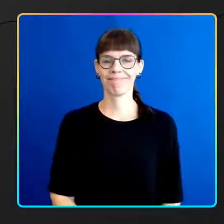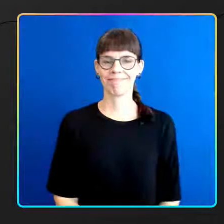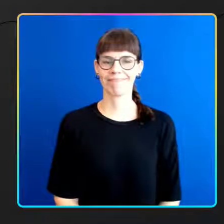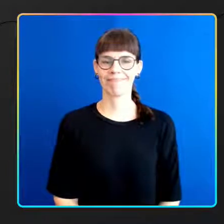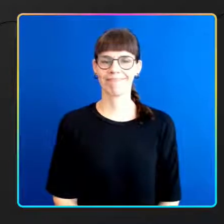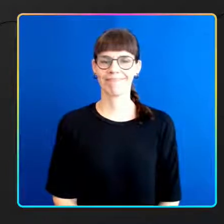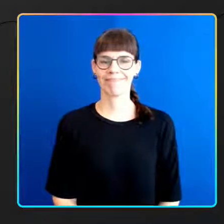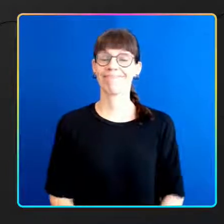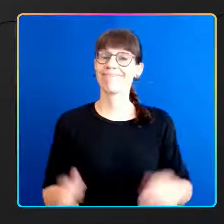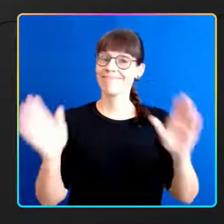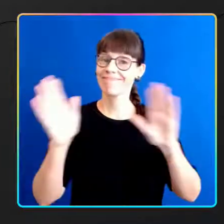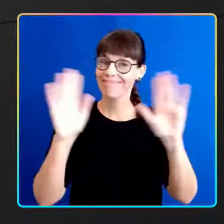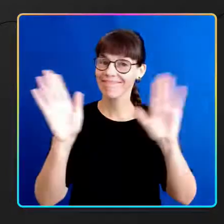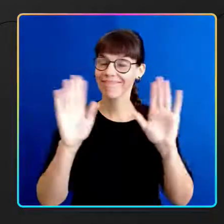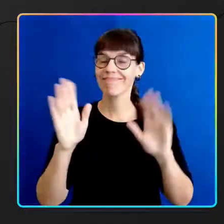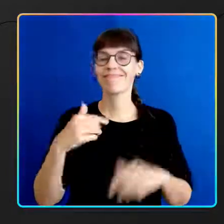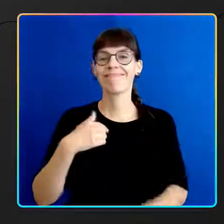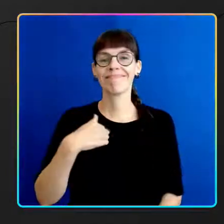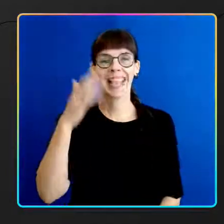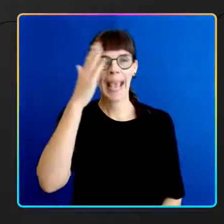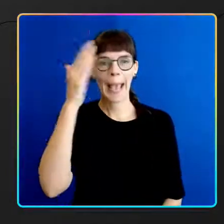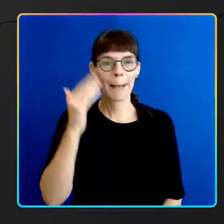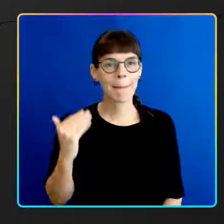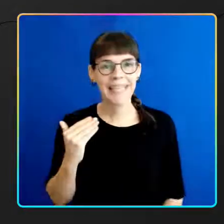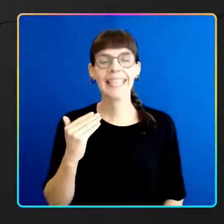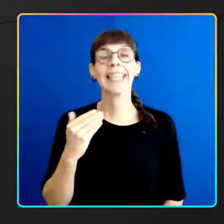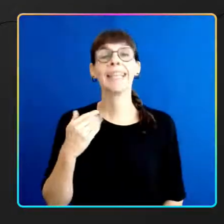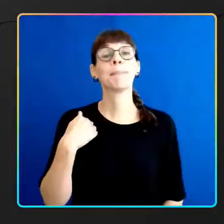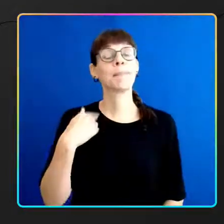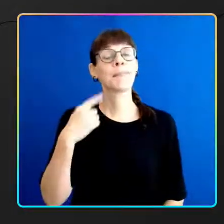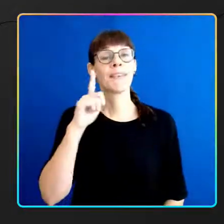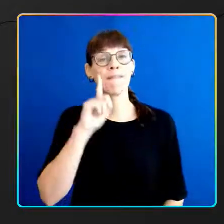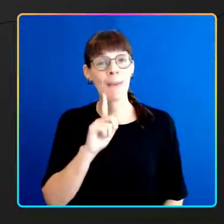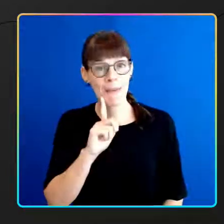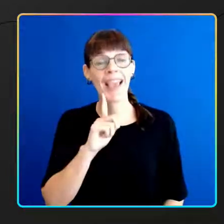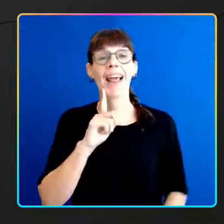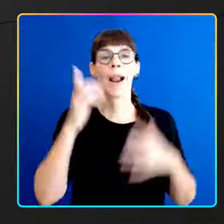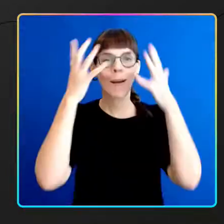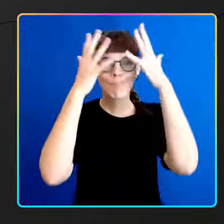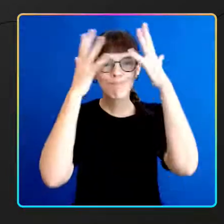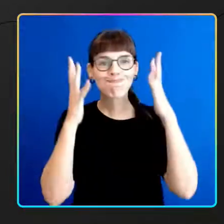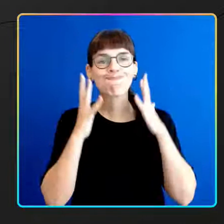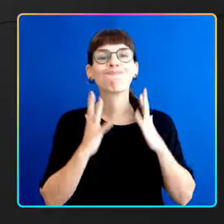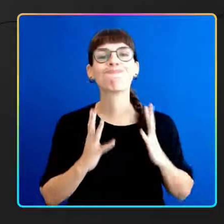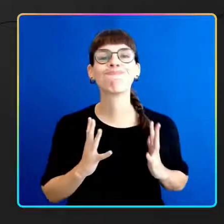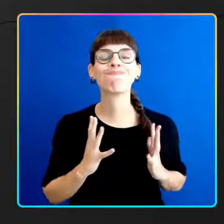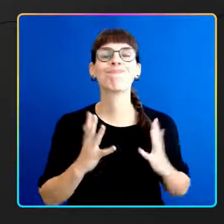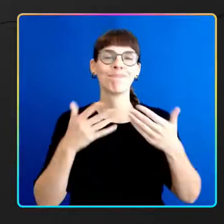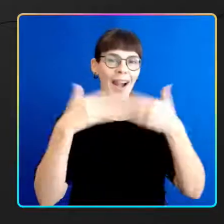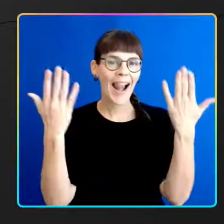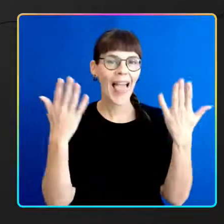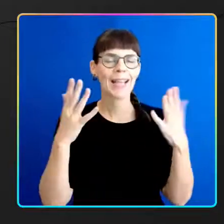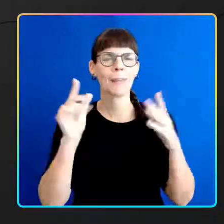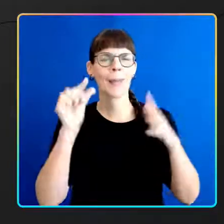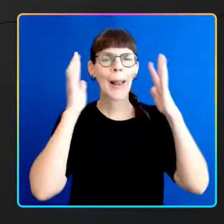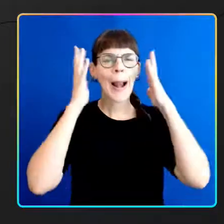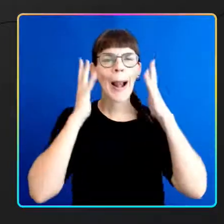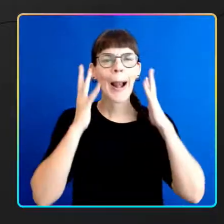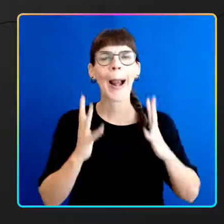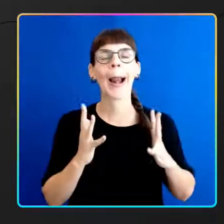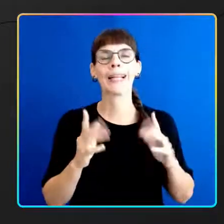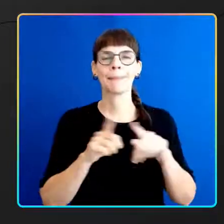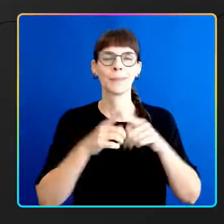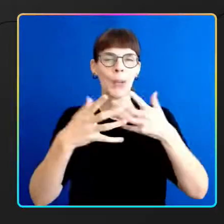And hi everyone, my name's Amy. I'm a female with long blonde hair that's kind of wavy, and I'm wearing a grey jumper